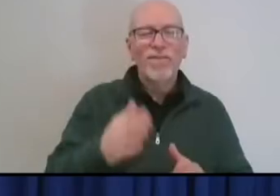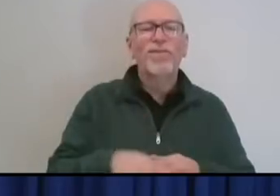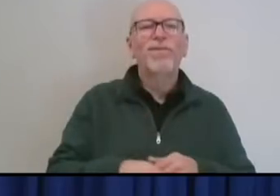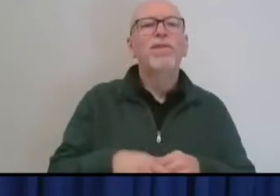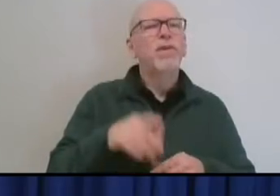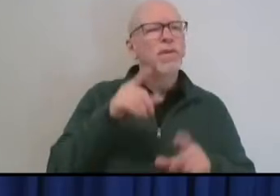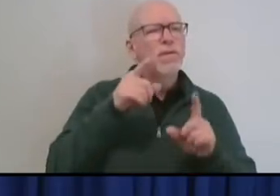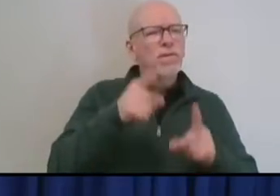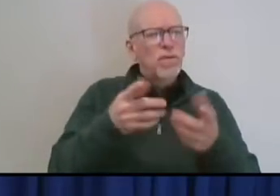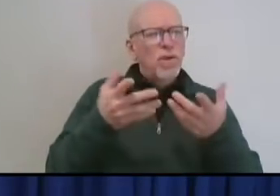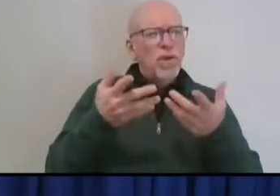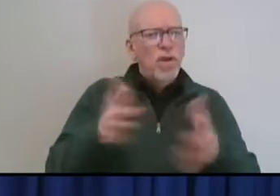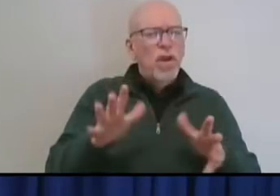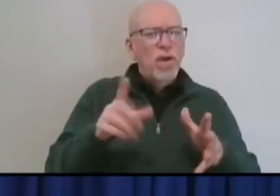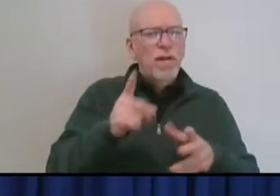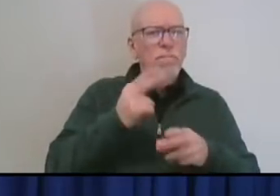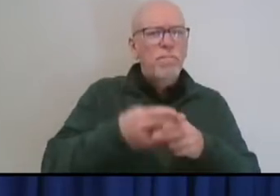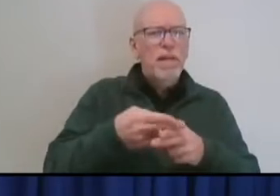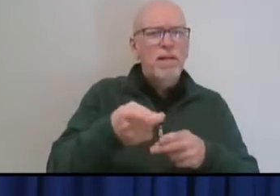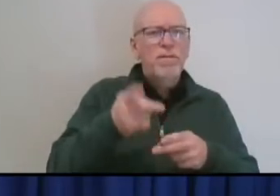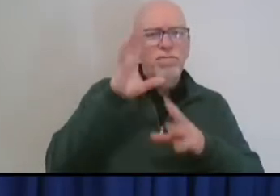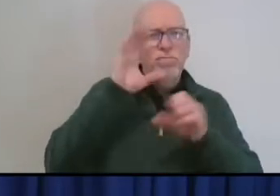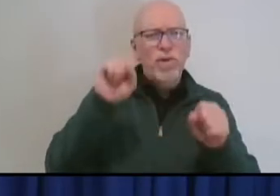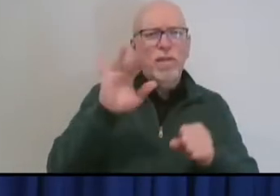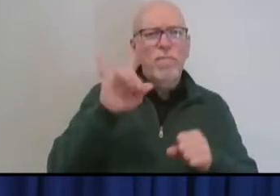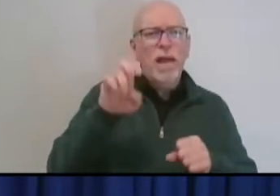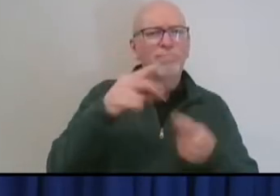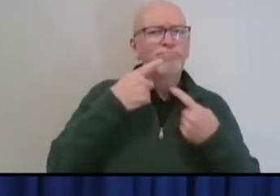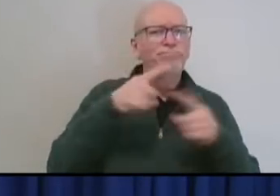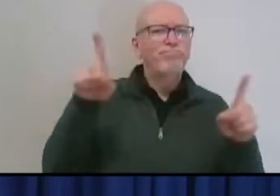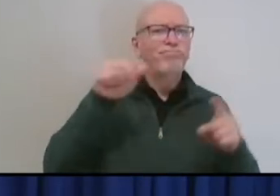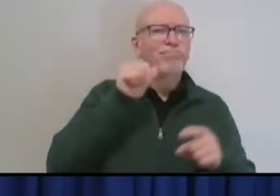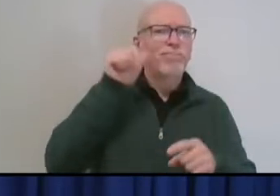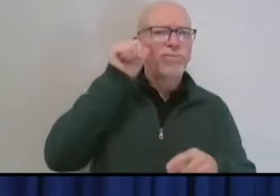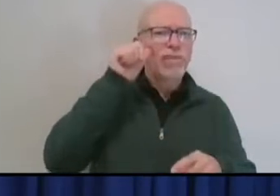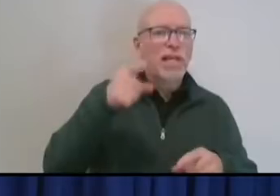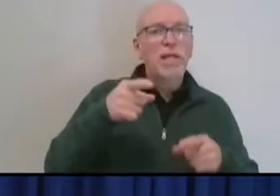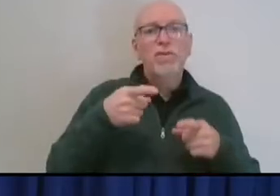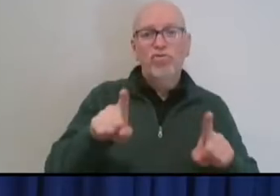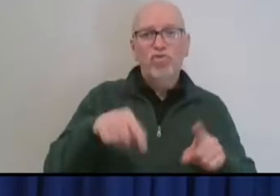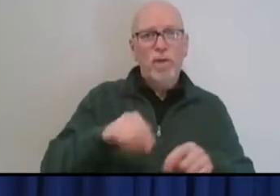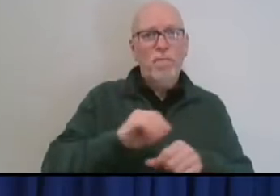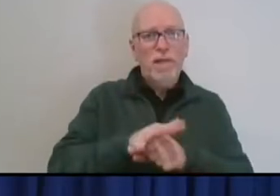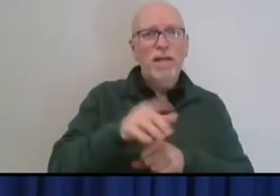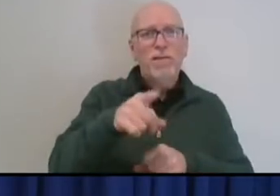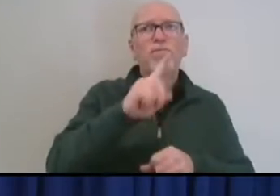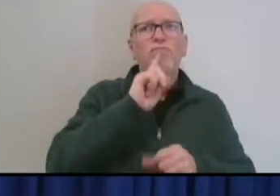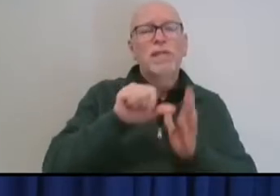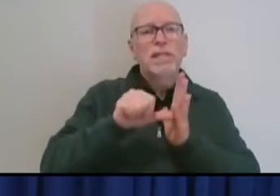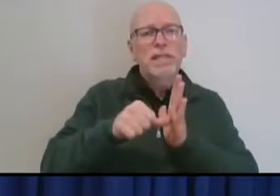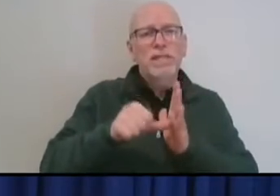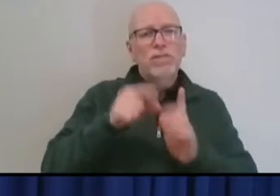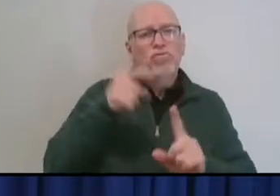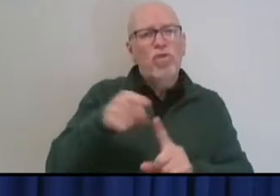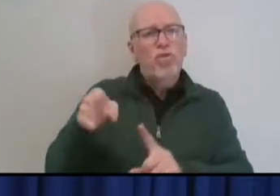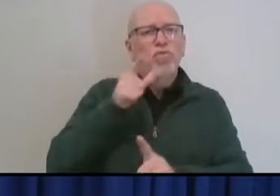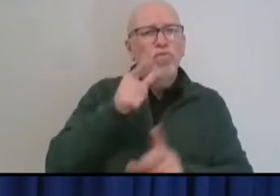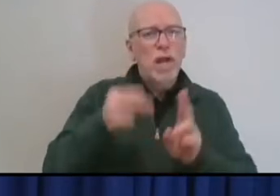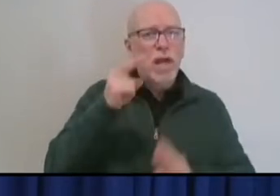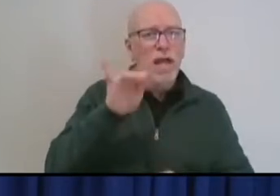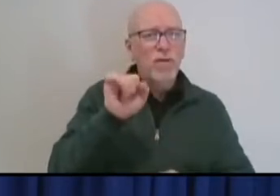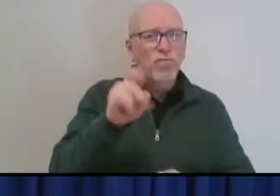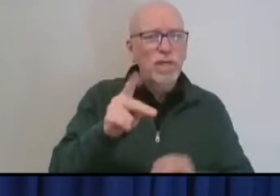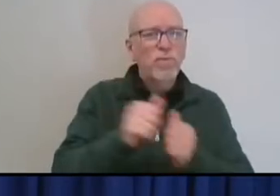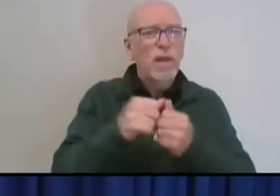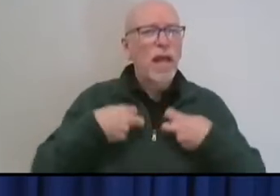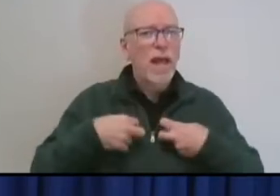You already have alluded to President Biden's announcement yesterday, and throughout this pandemic, you've really emphasized targeting those most at risk of